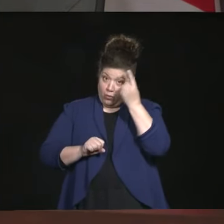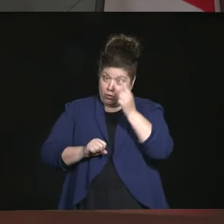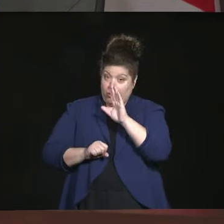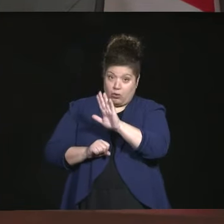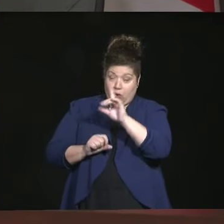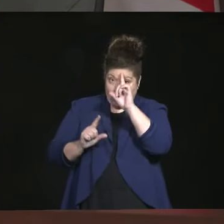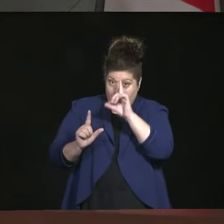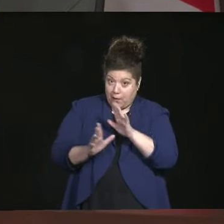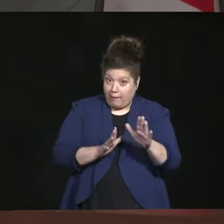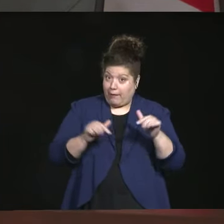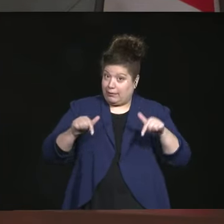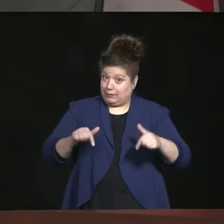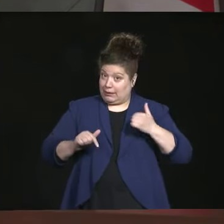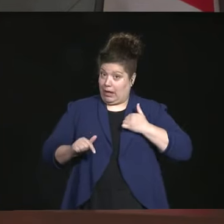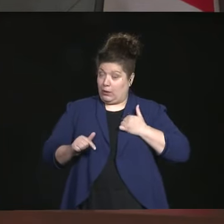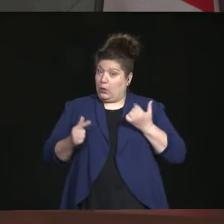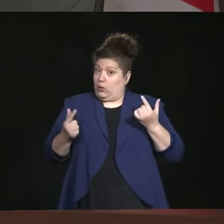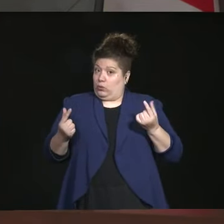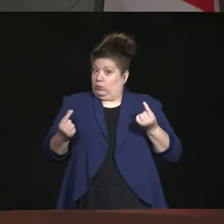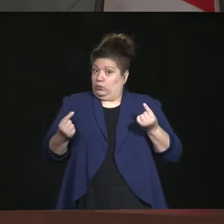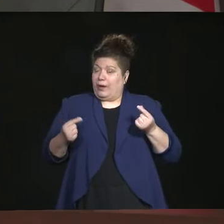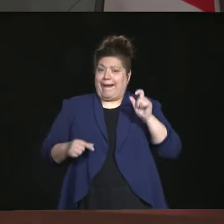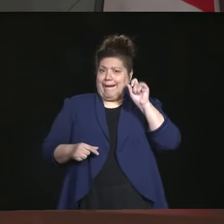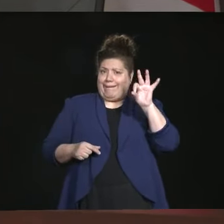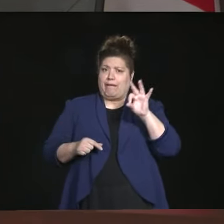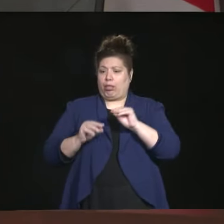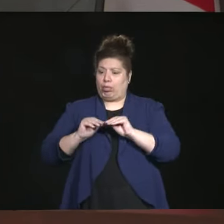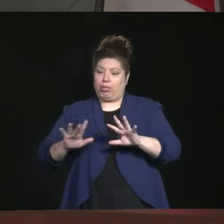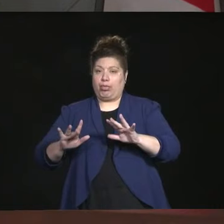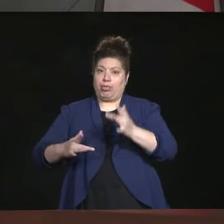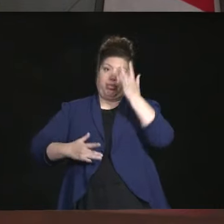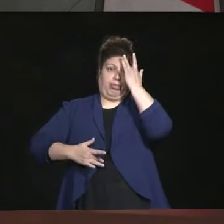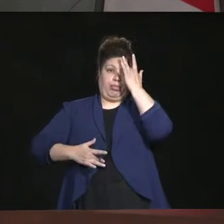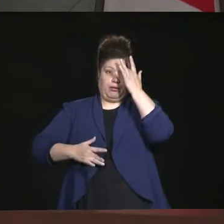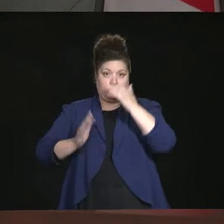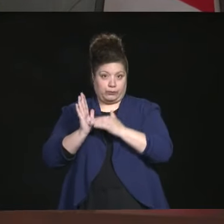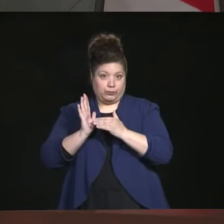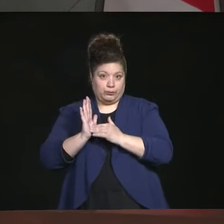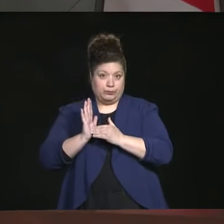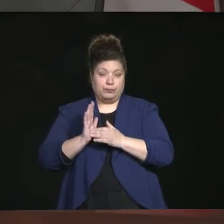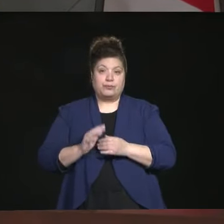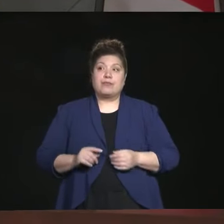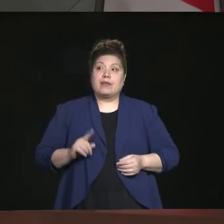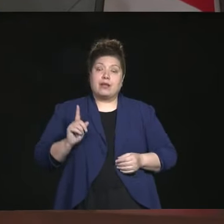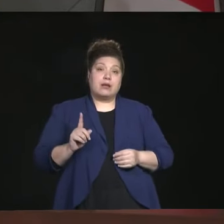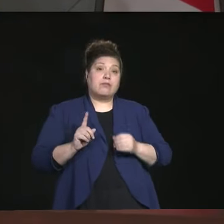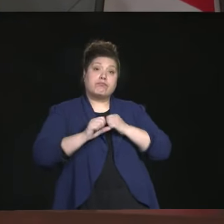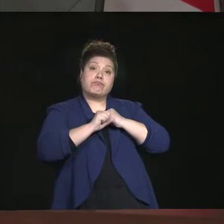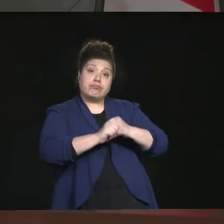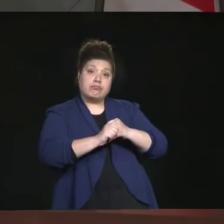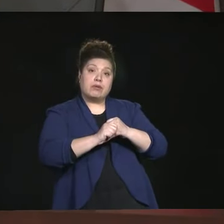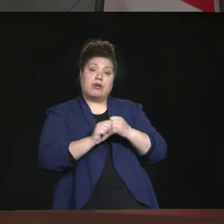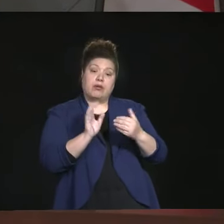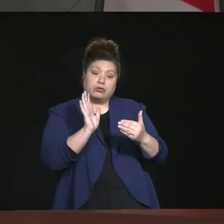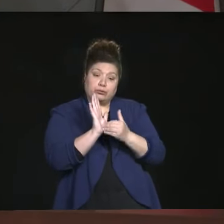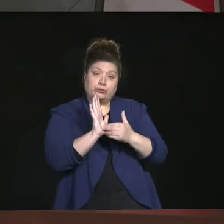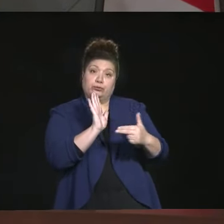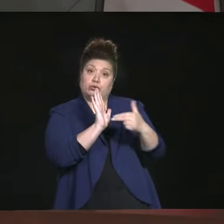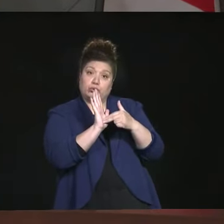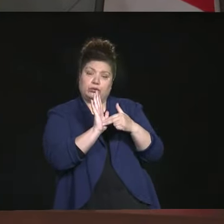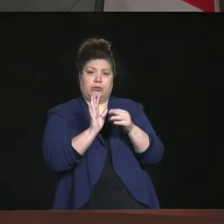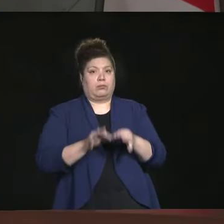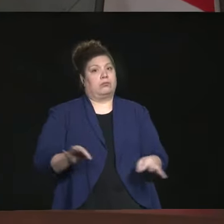here. I think protecting the healthcare workers in the first place is very important, and it will go all the way